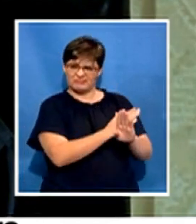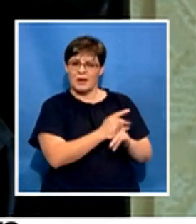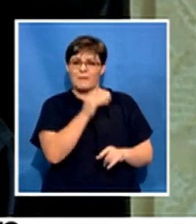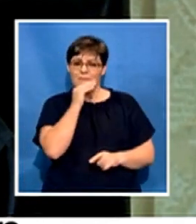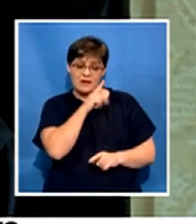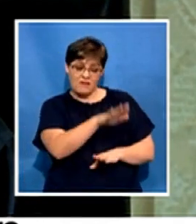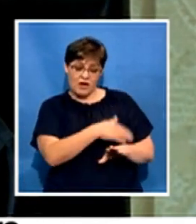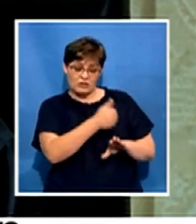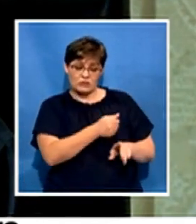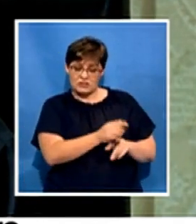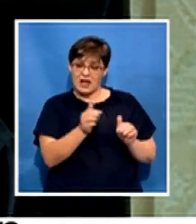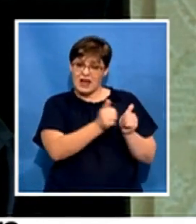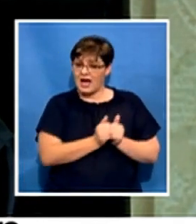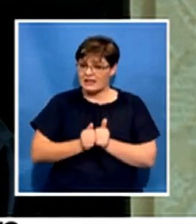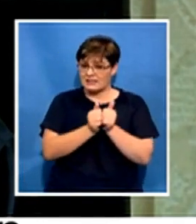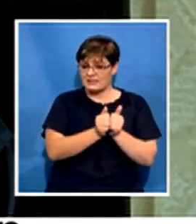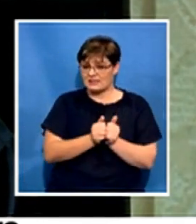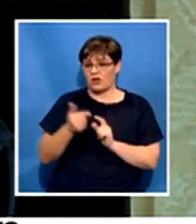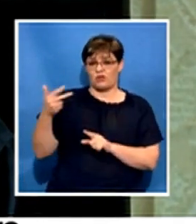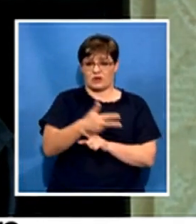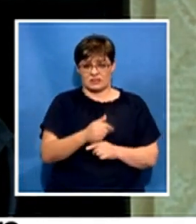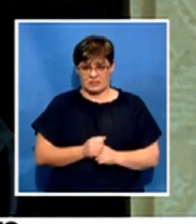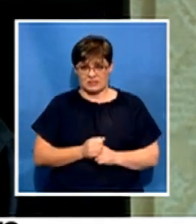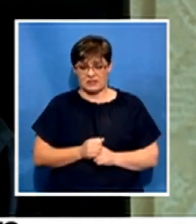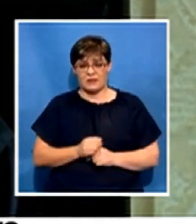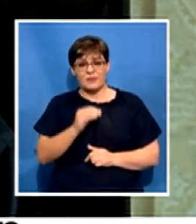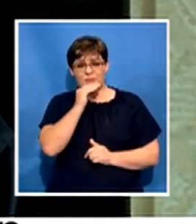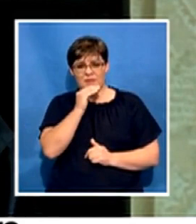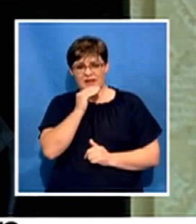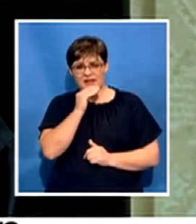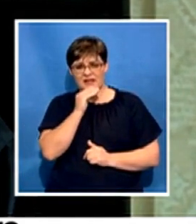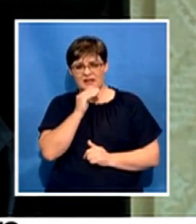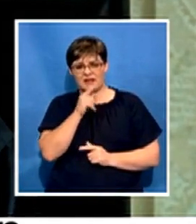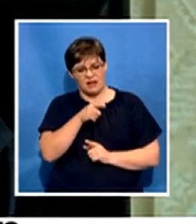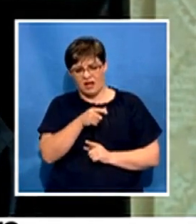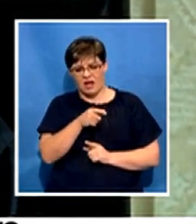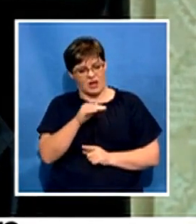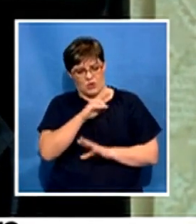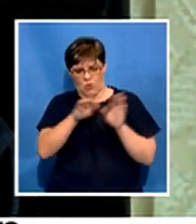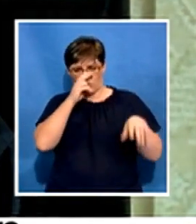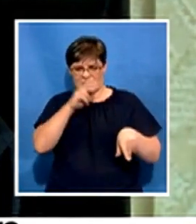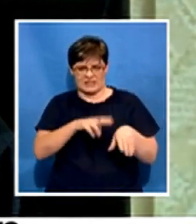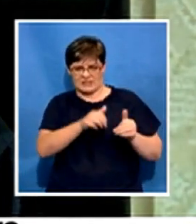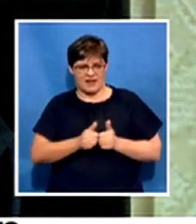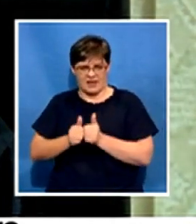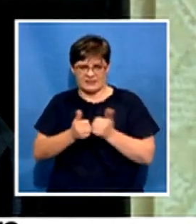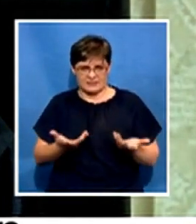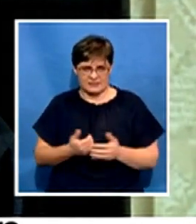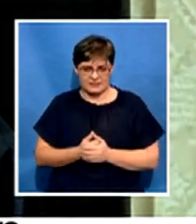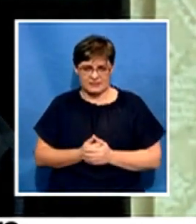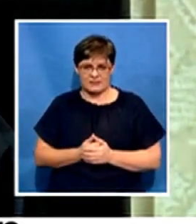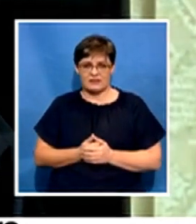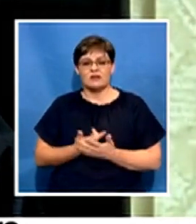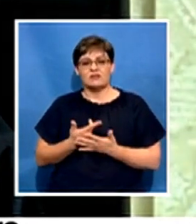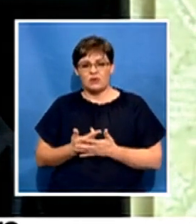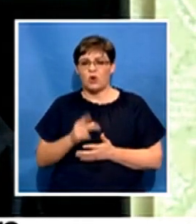making redundant and unnecessary. Given the political significance of 2021,